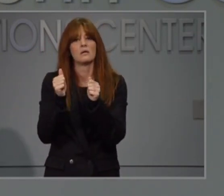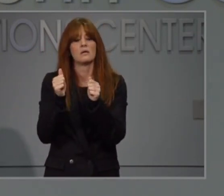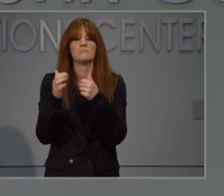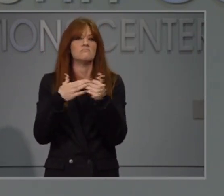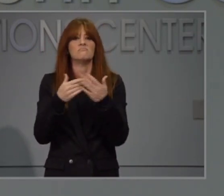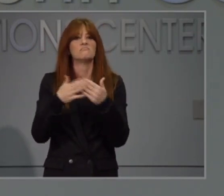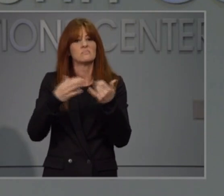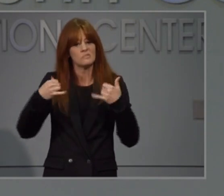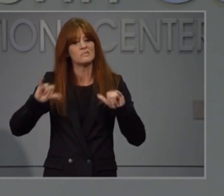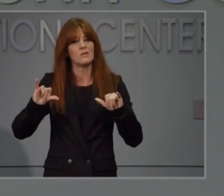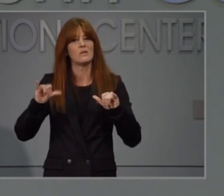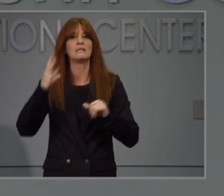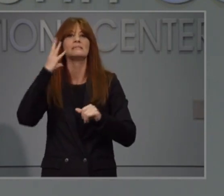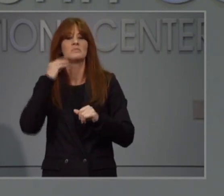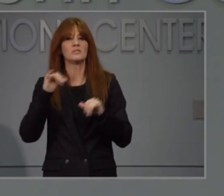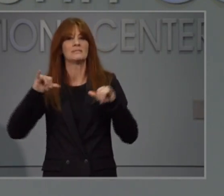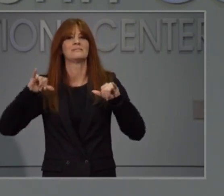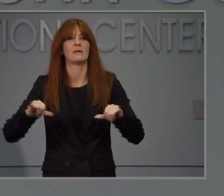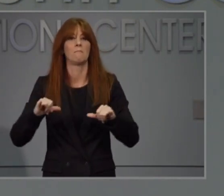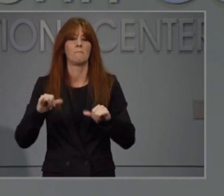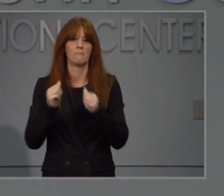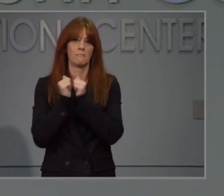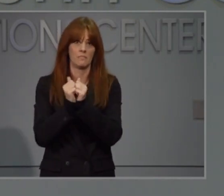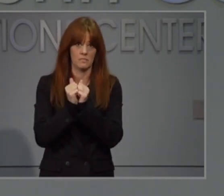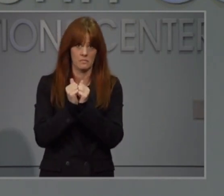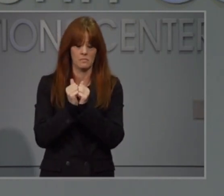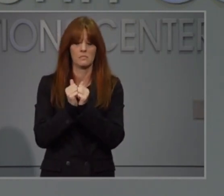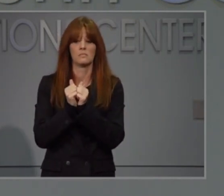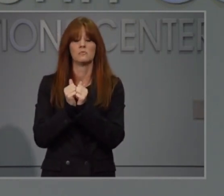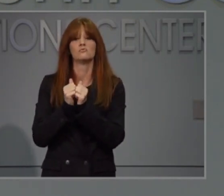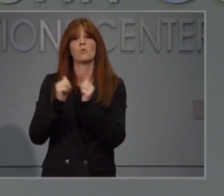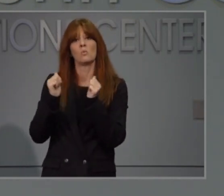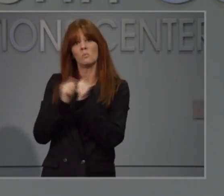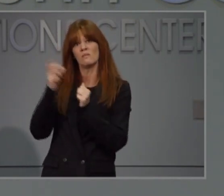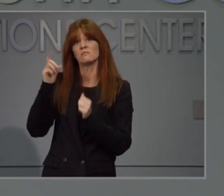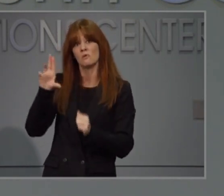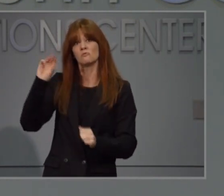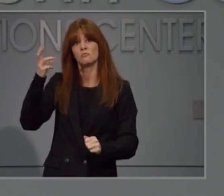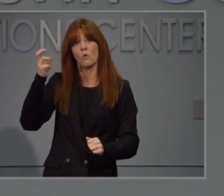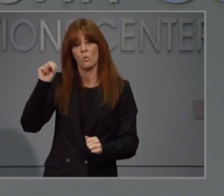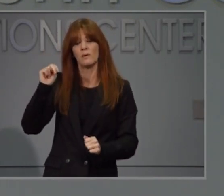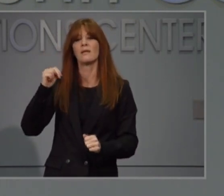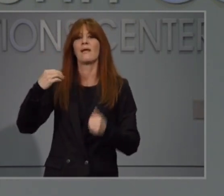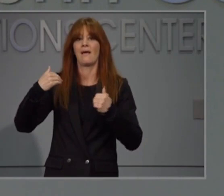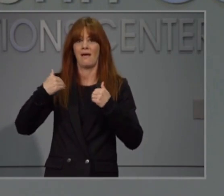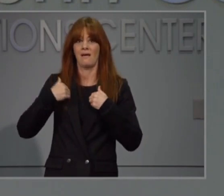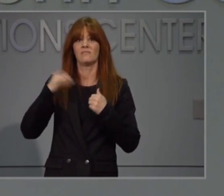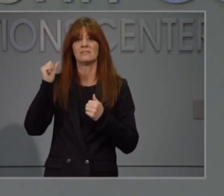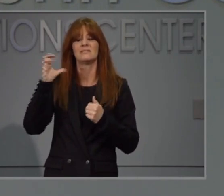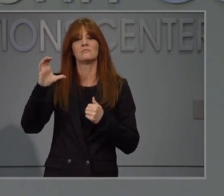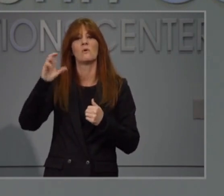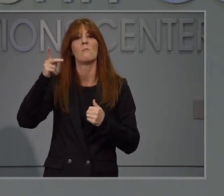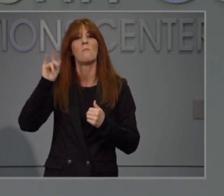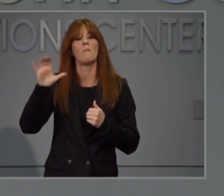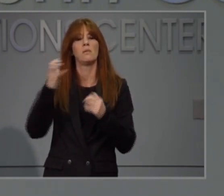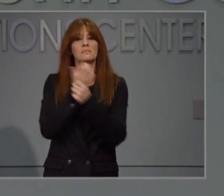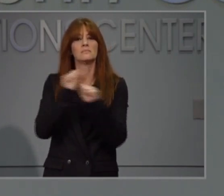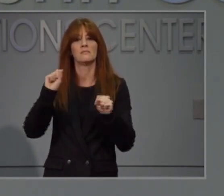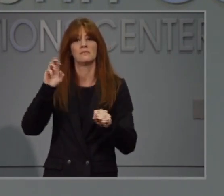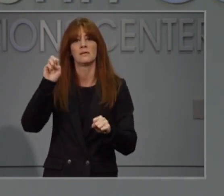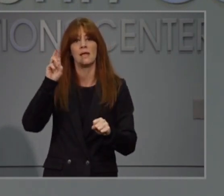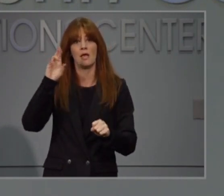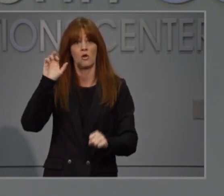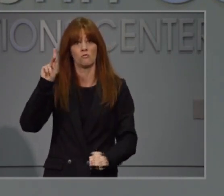together. In addition to Dr. Cohen today, we're joined by our Secretary of Public Safety, Eric